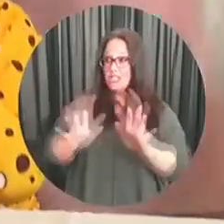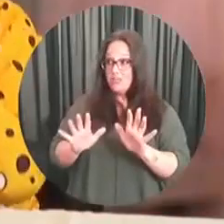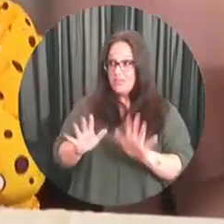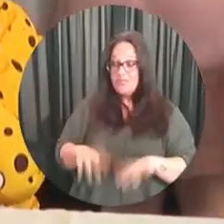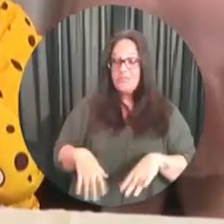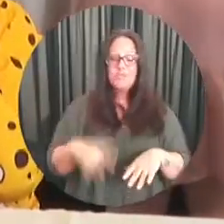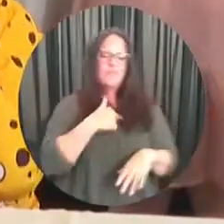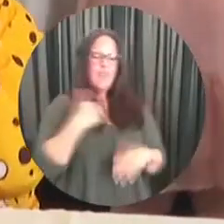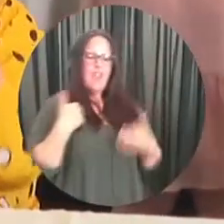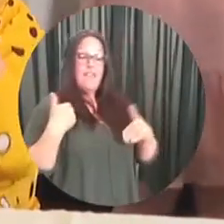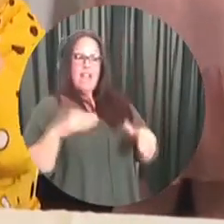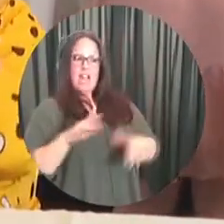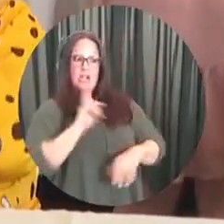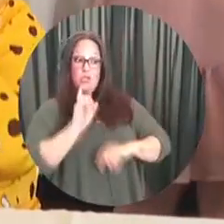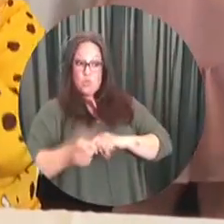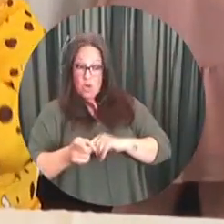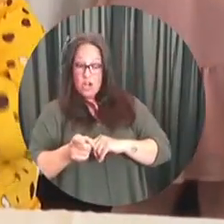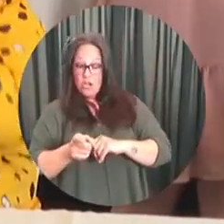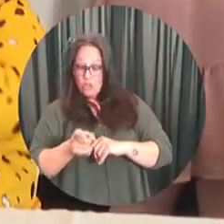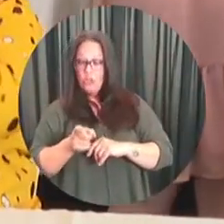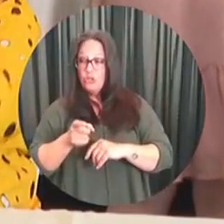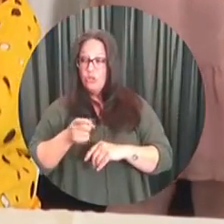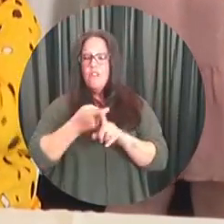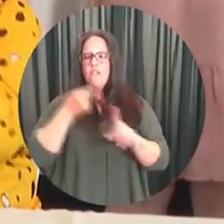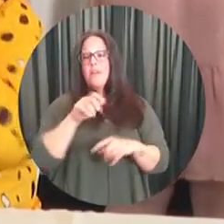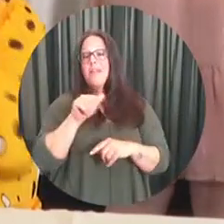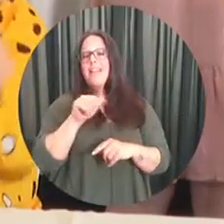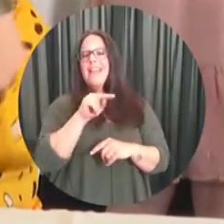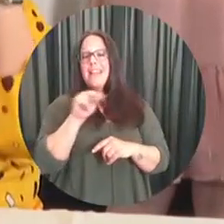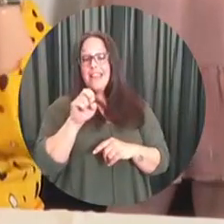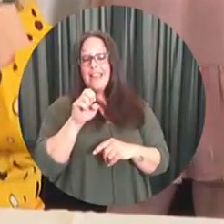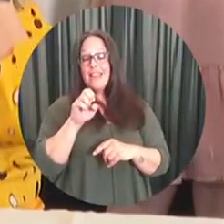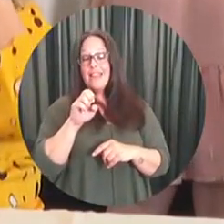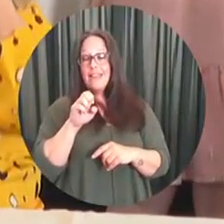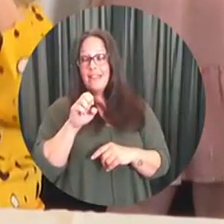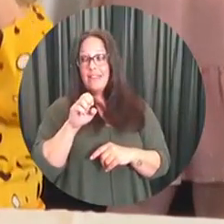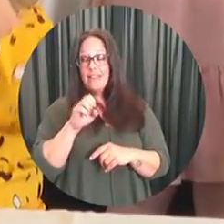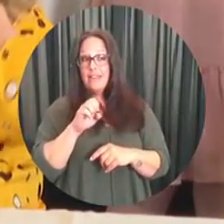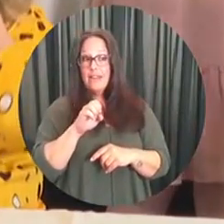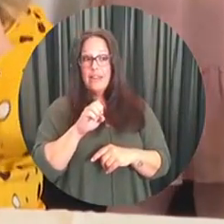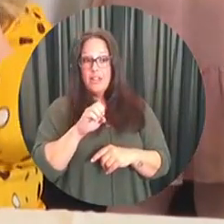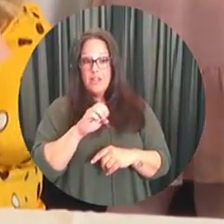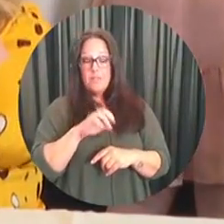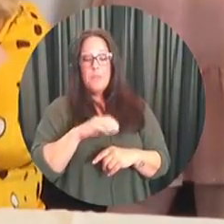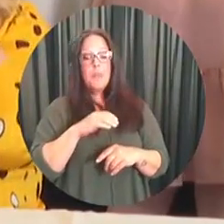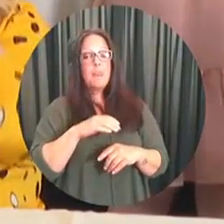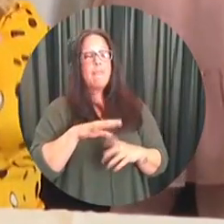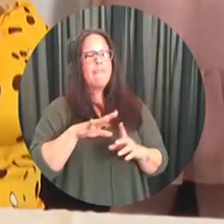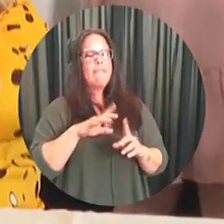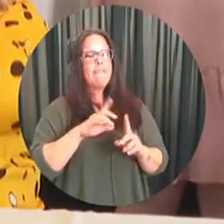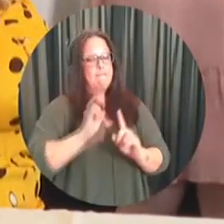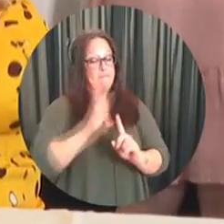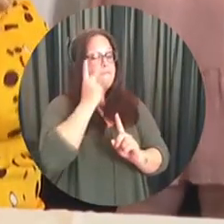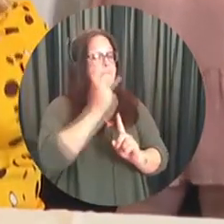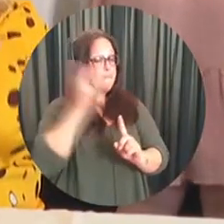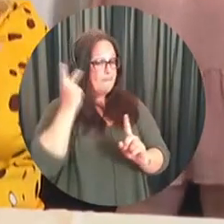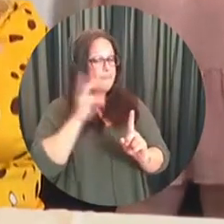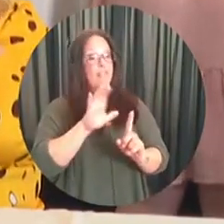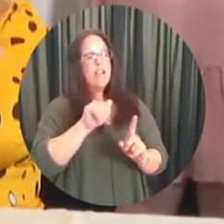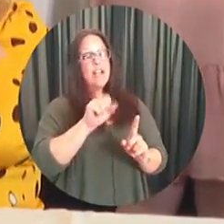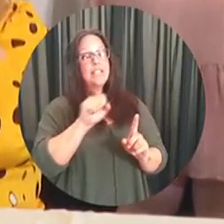angel donation from Ann Kavarik, and it is a memory of Cassandra